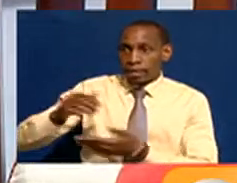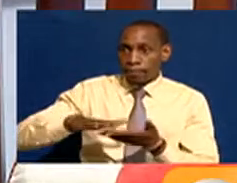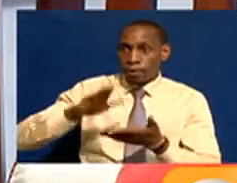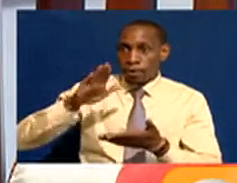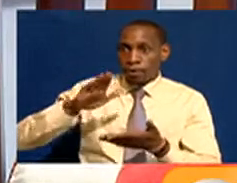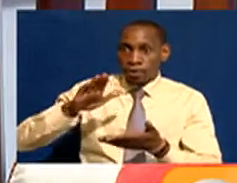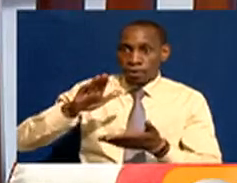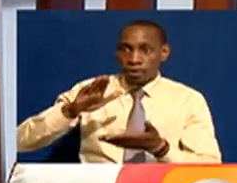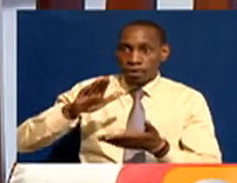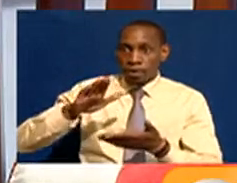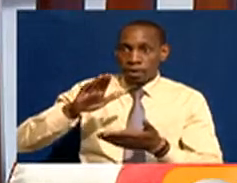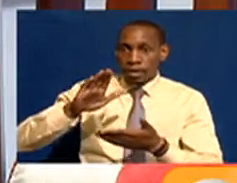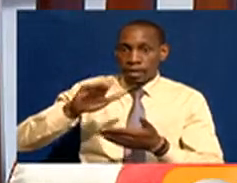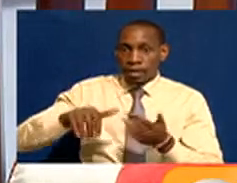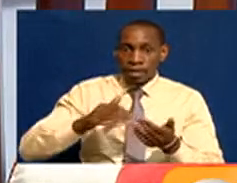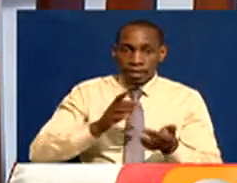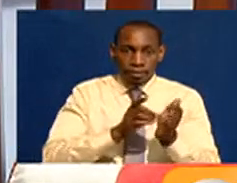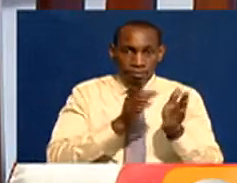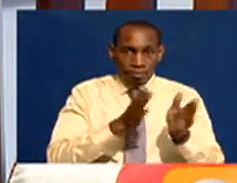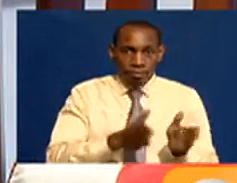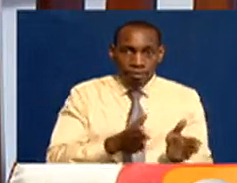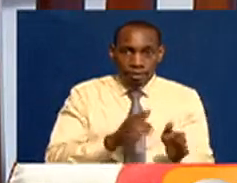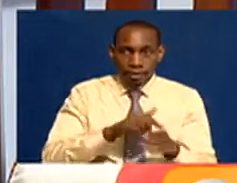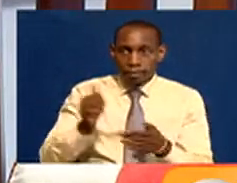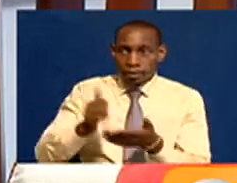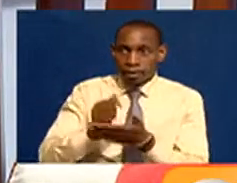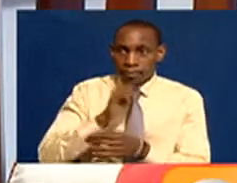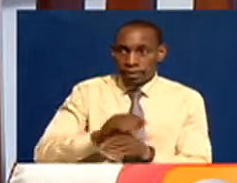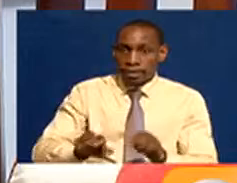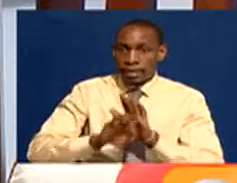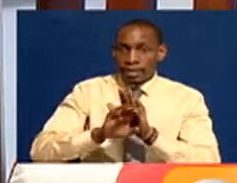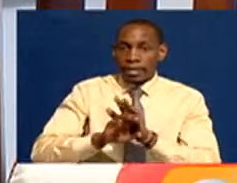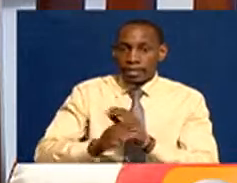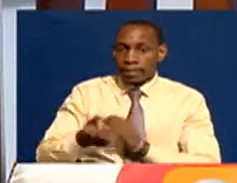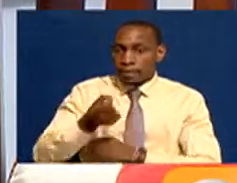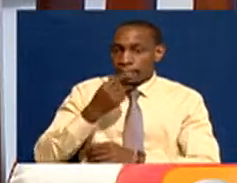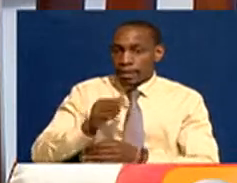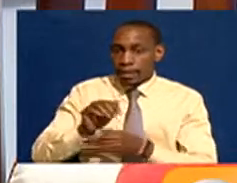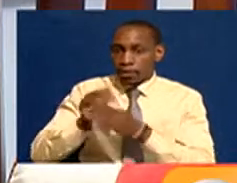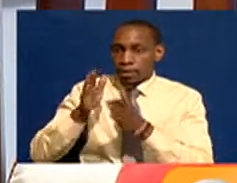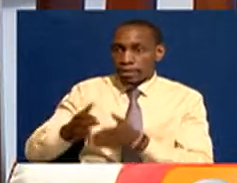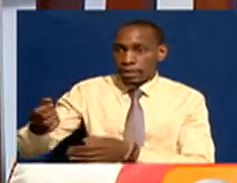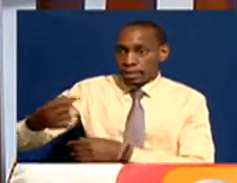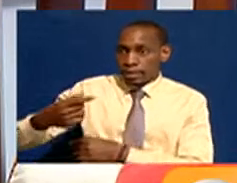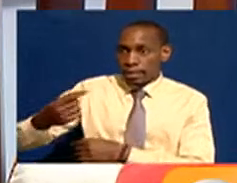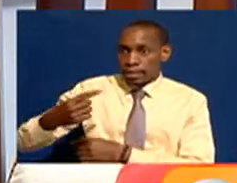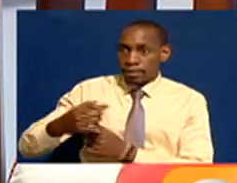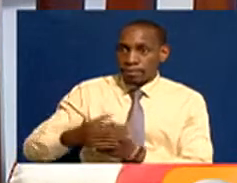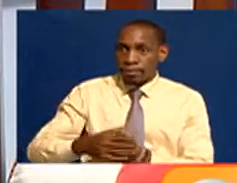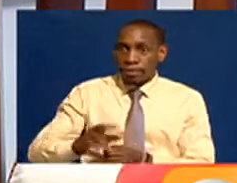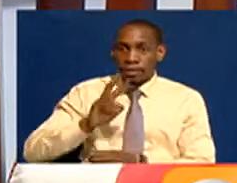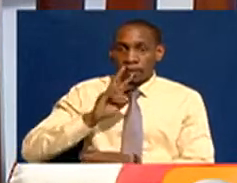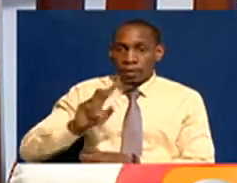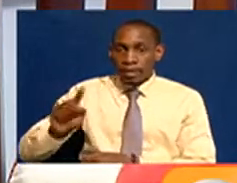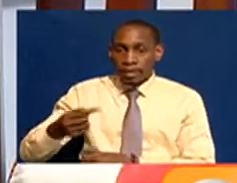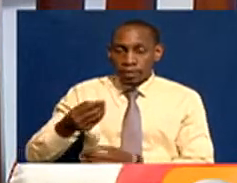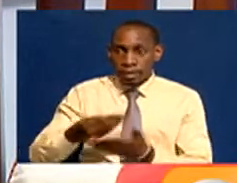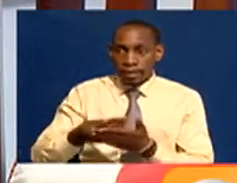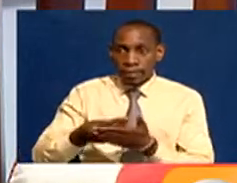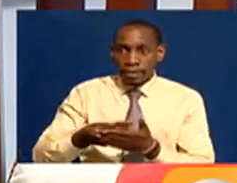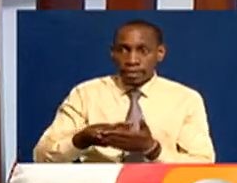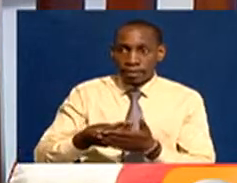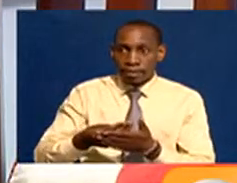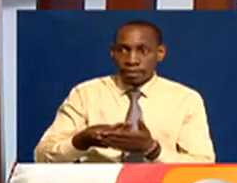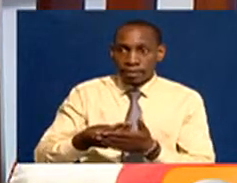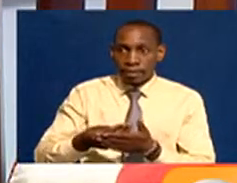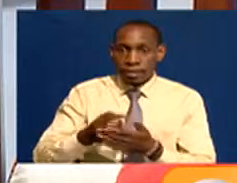the actual doctors when they are deployed. For example, a medical intern earns close to 200,000. While when